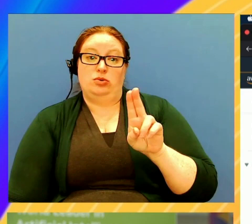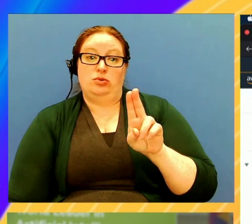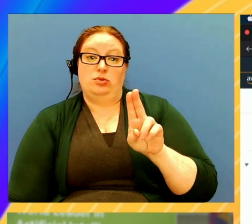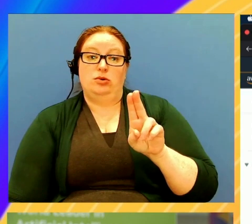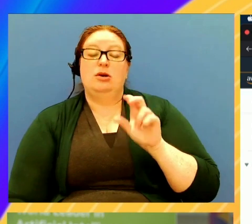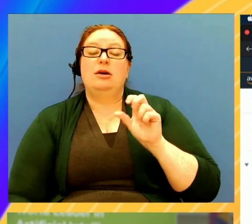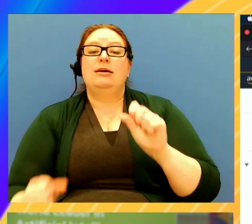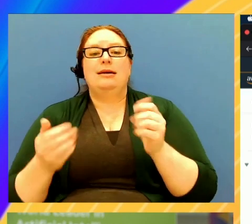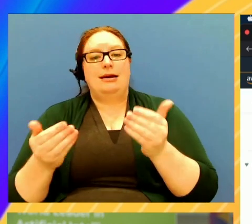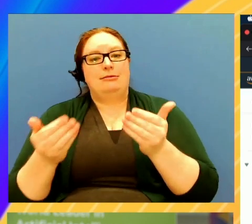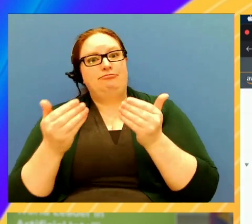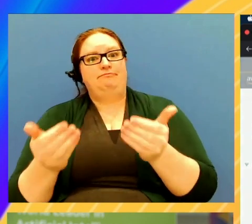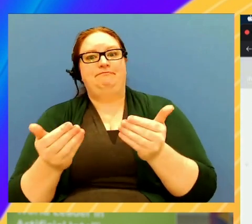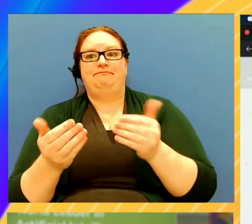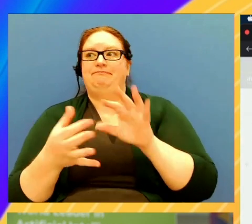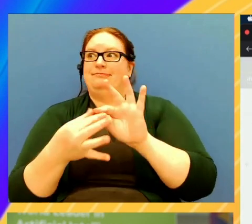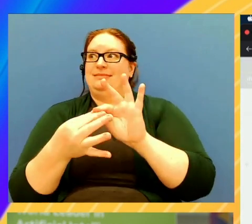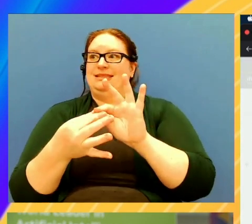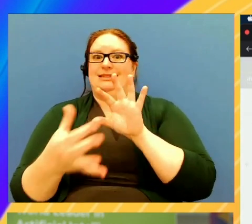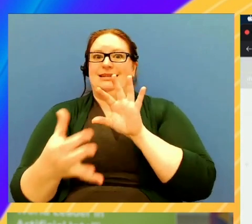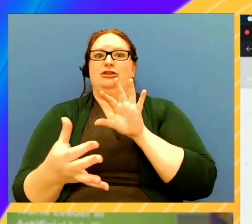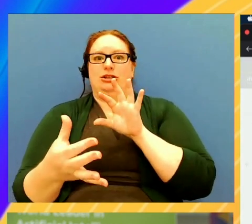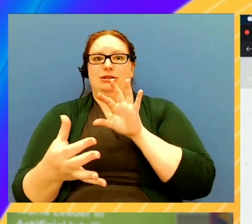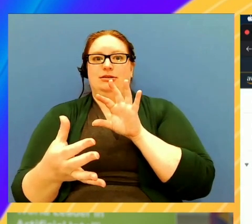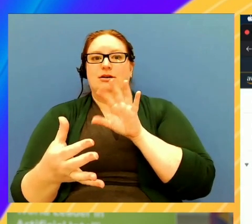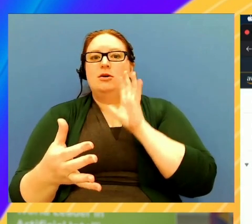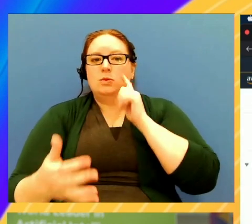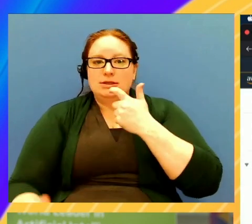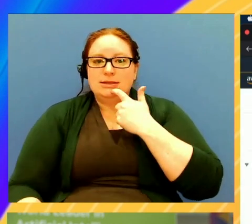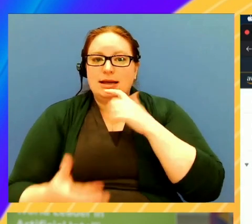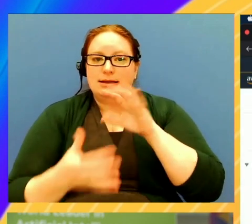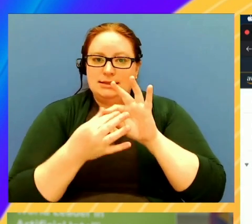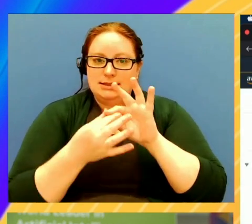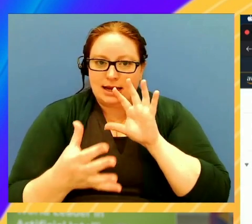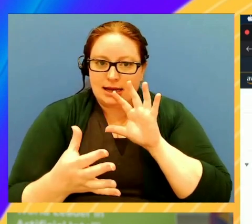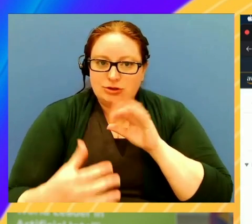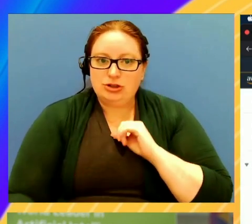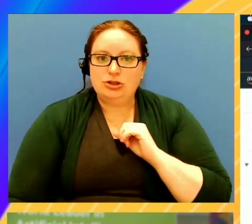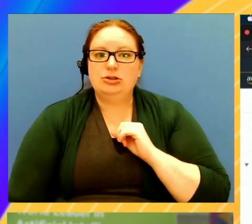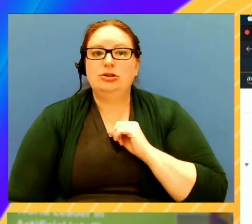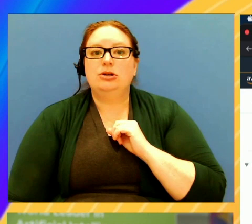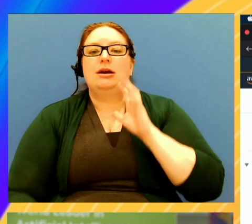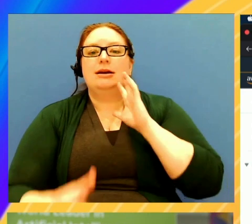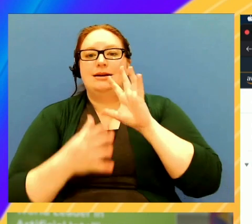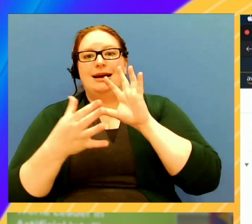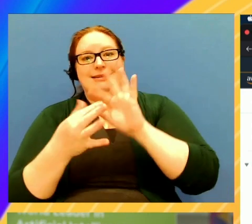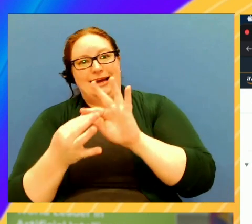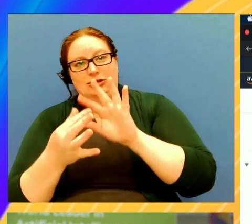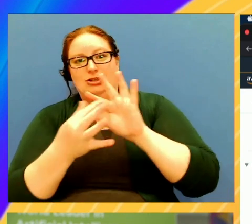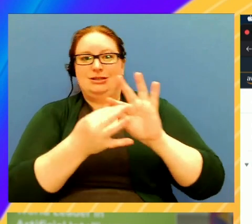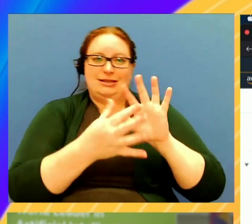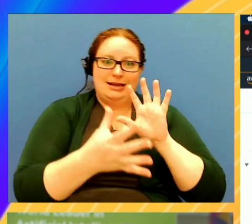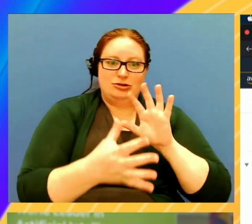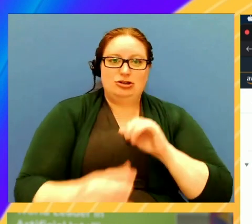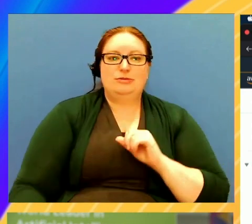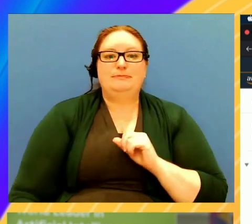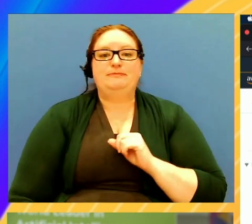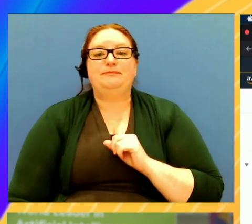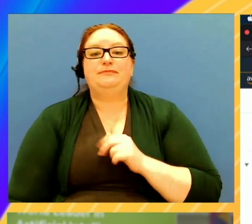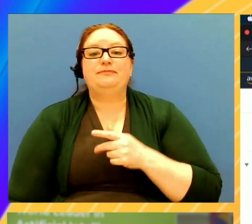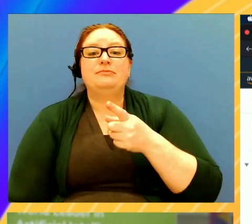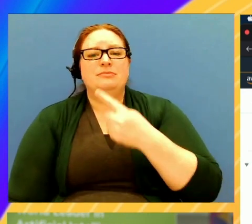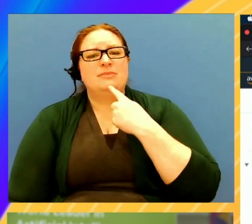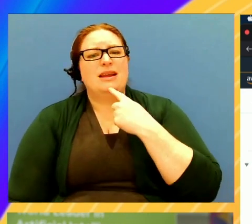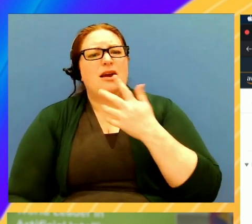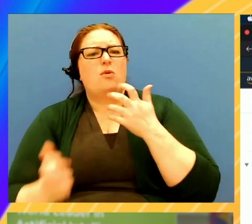in and detach that. It'll say detach. Good, I can actually detach, but then I want to show you here, what if I said I want to